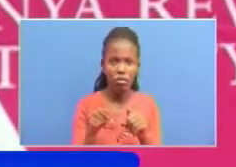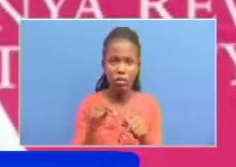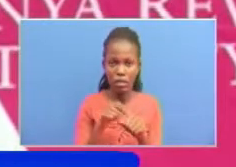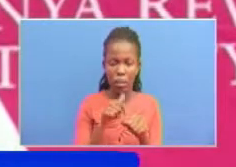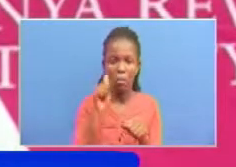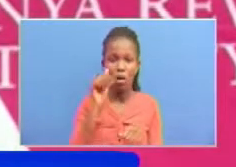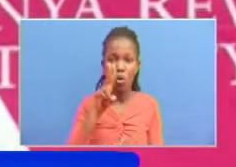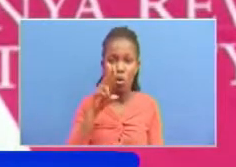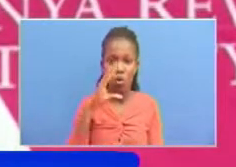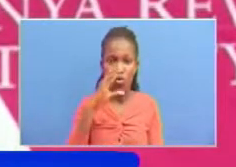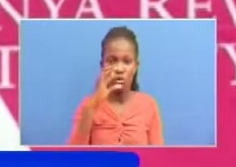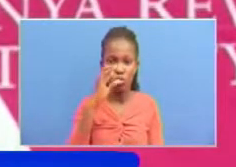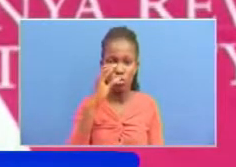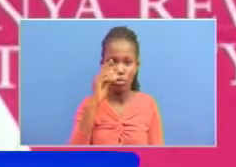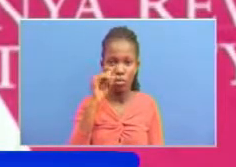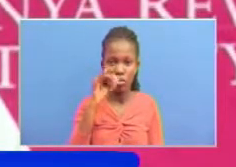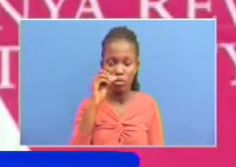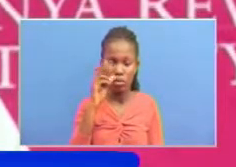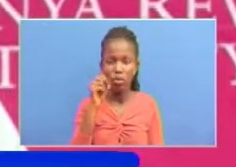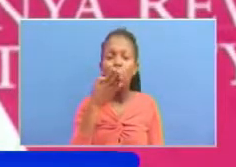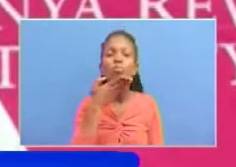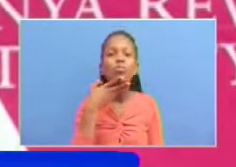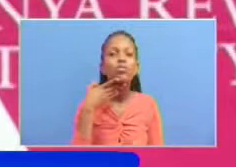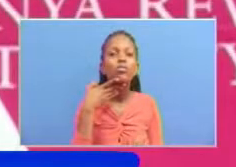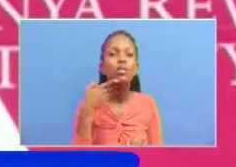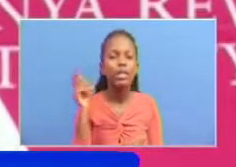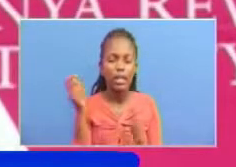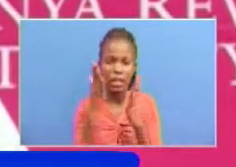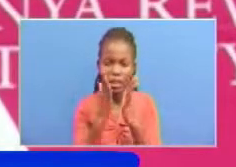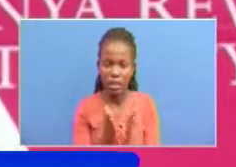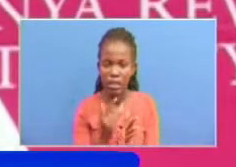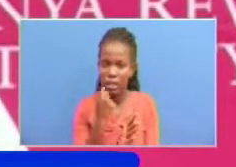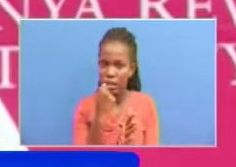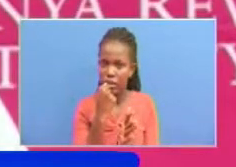auction, we want to assure Kenyans